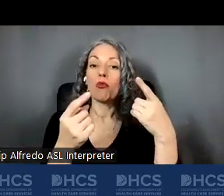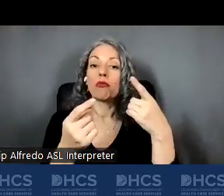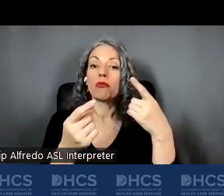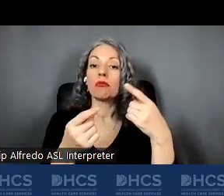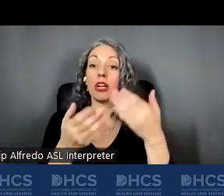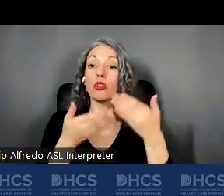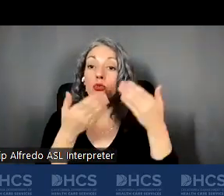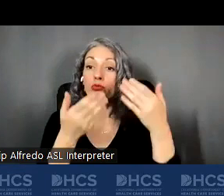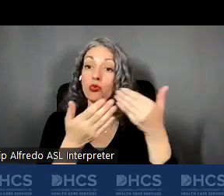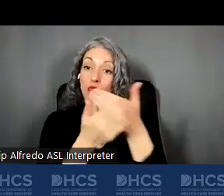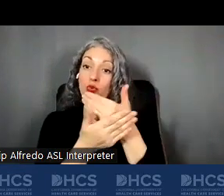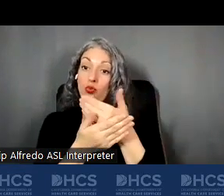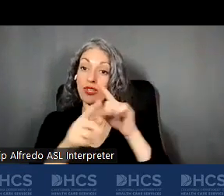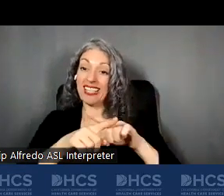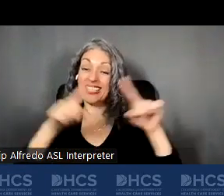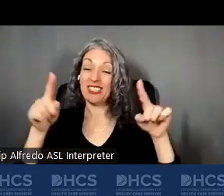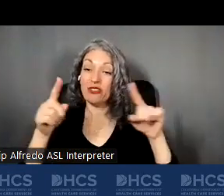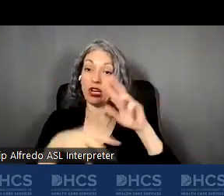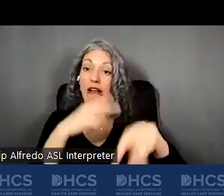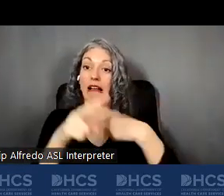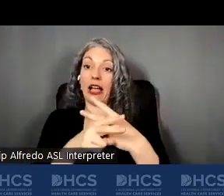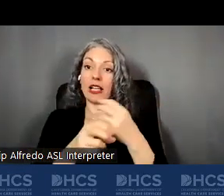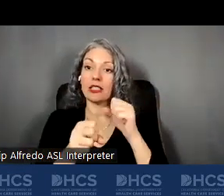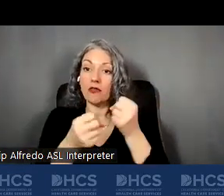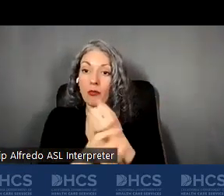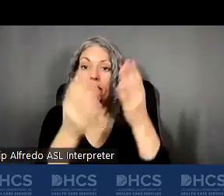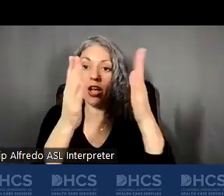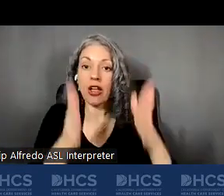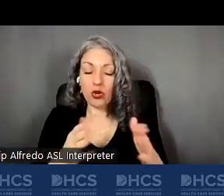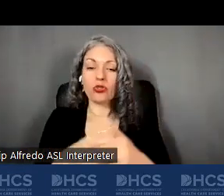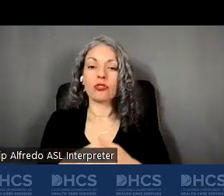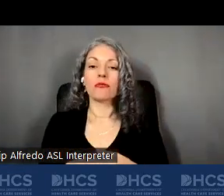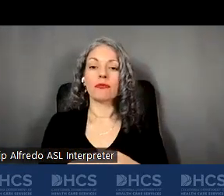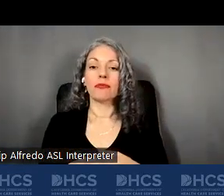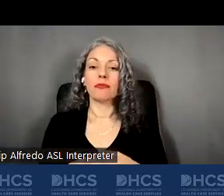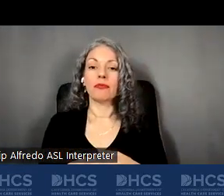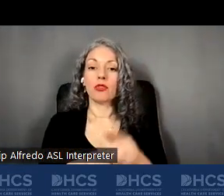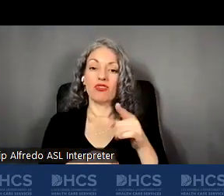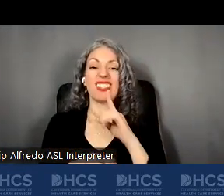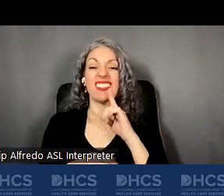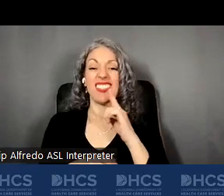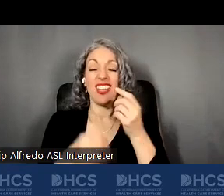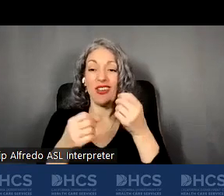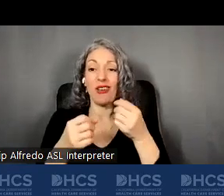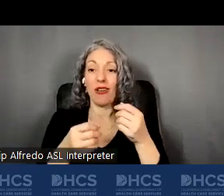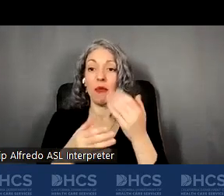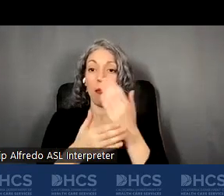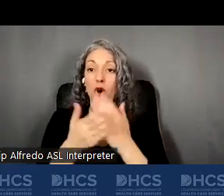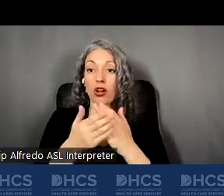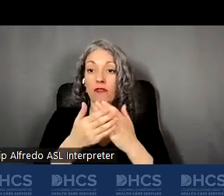and different provider types into our delivery system and really embedding them as part of our delivery system is